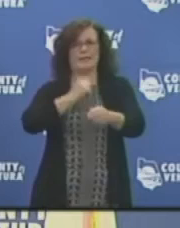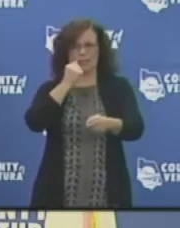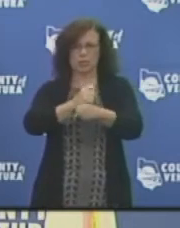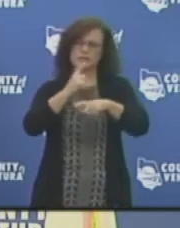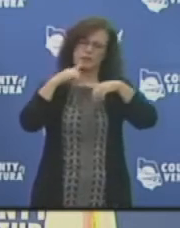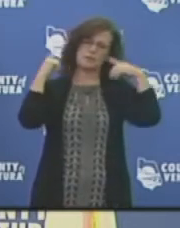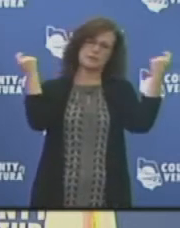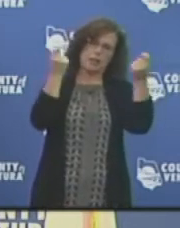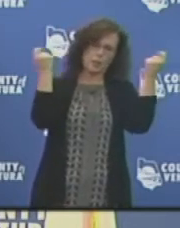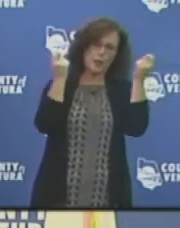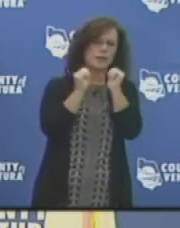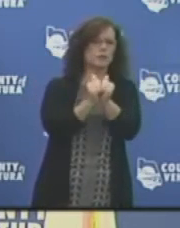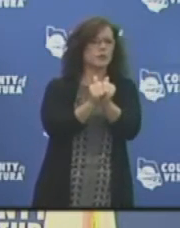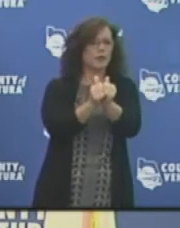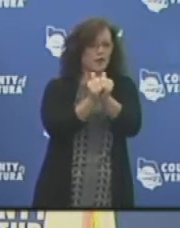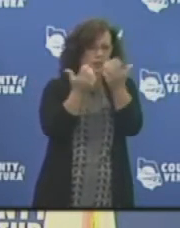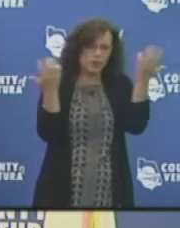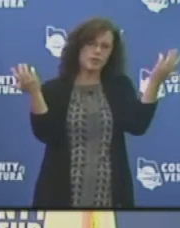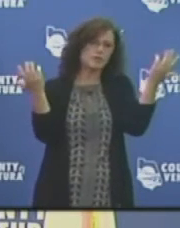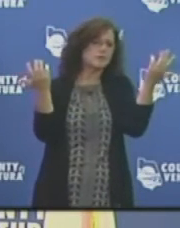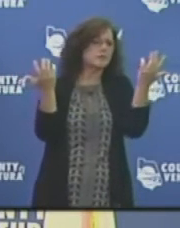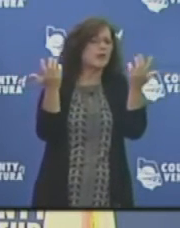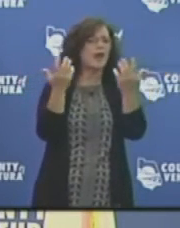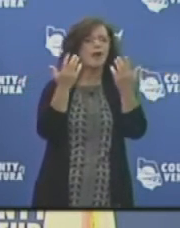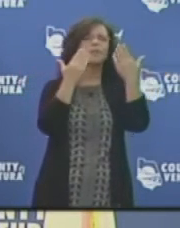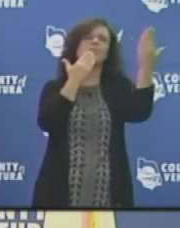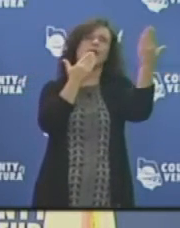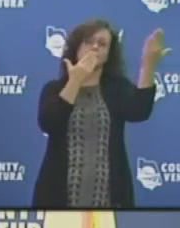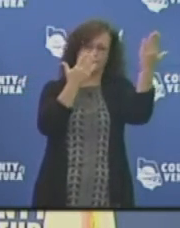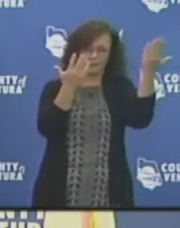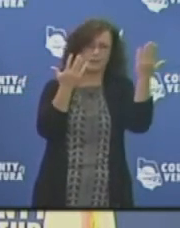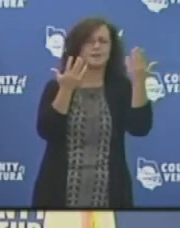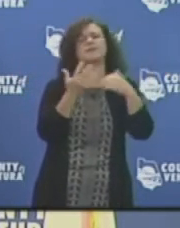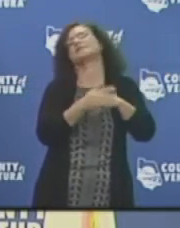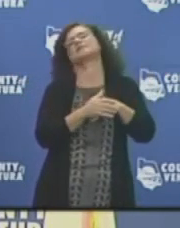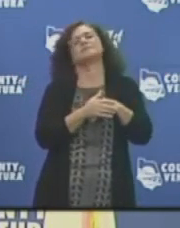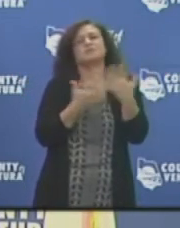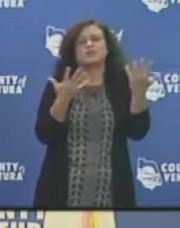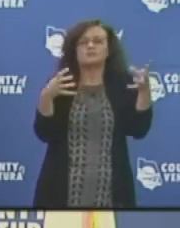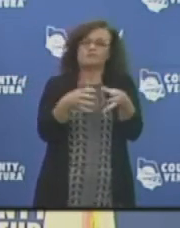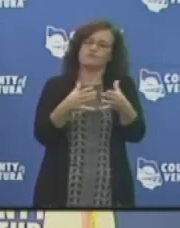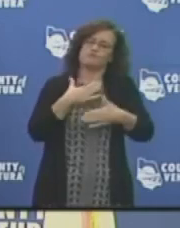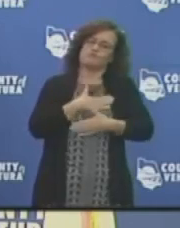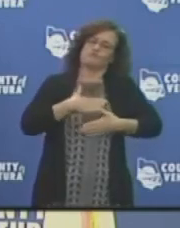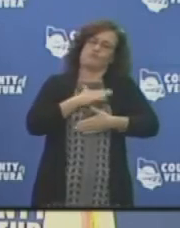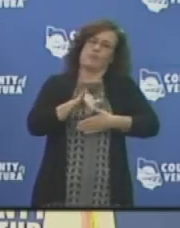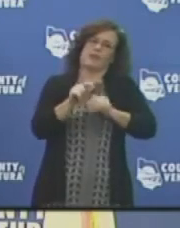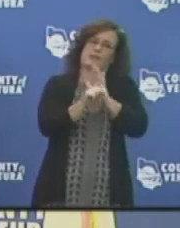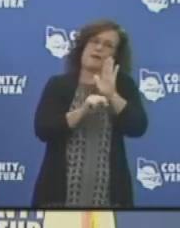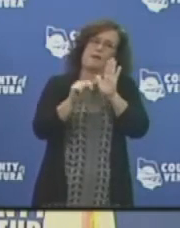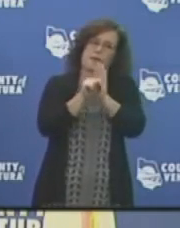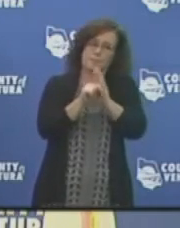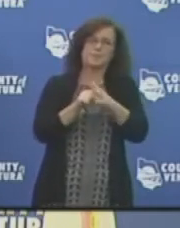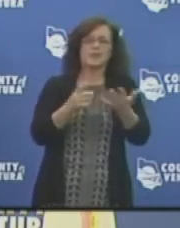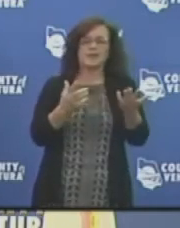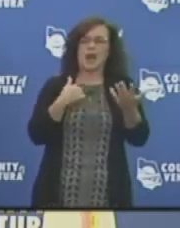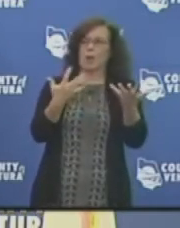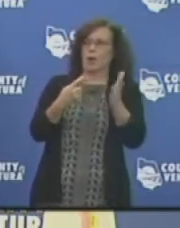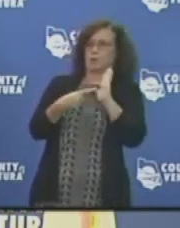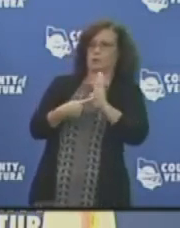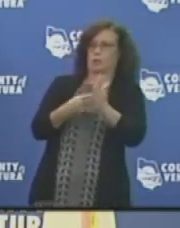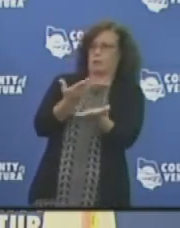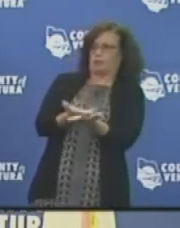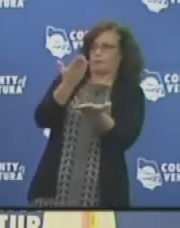celebrate a harvest and to give thanks. And so I wanted to take this moment just to show you that we all